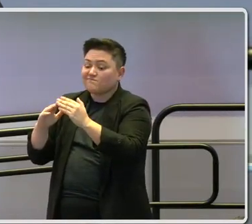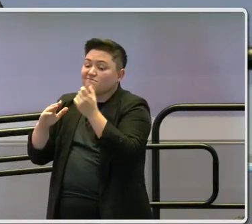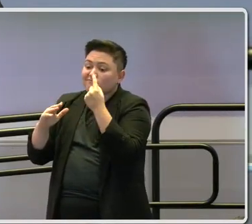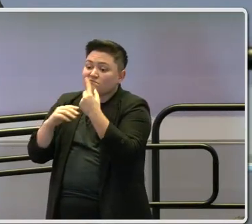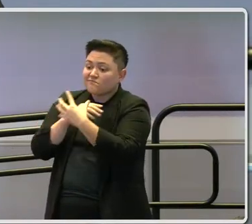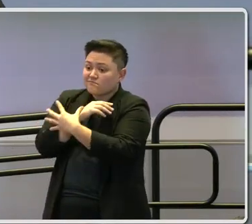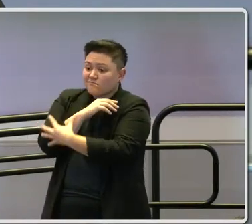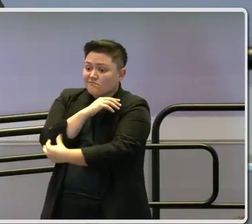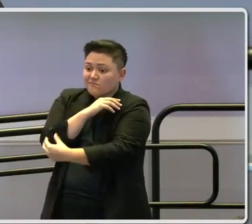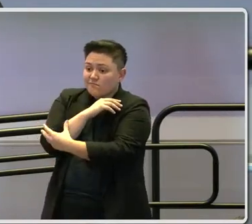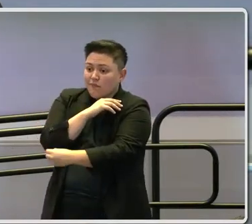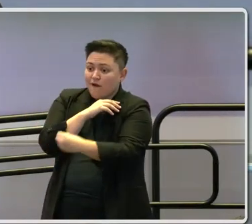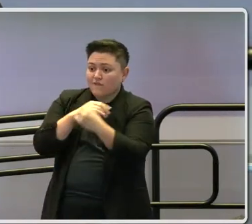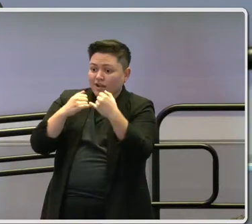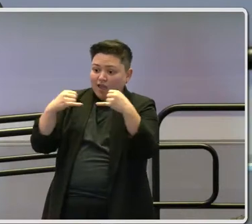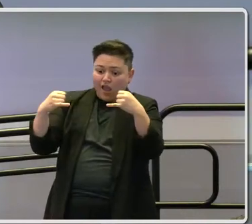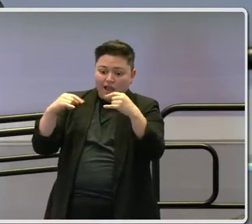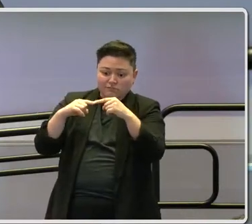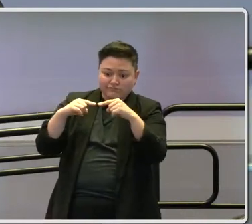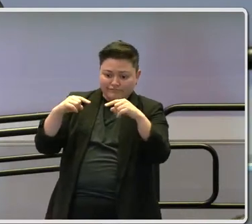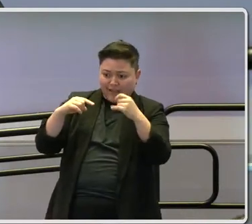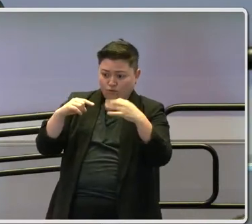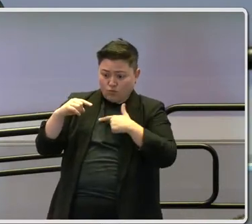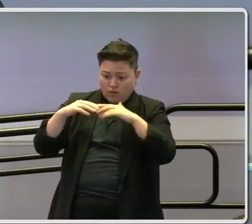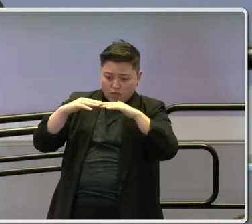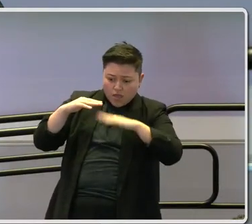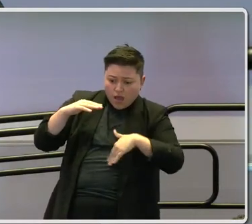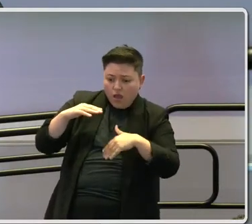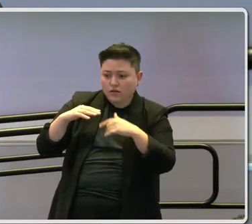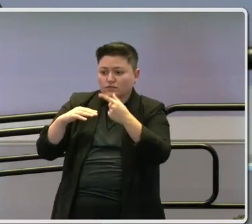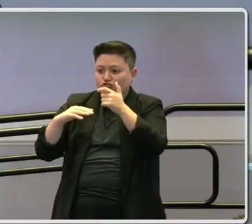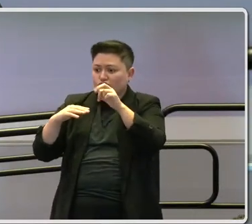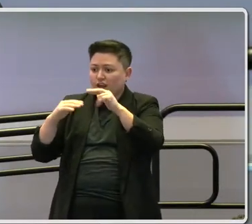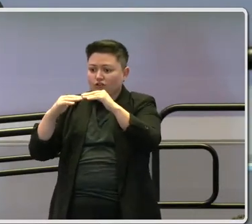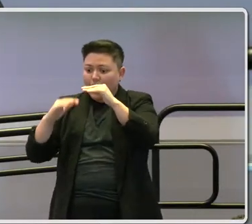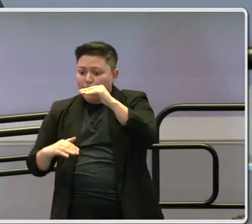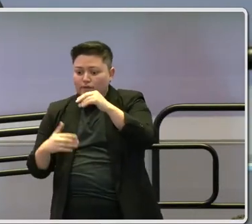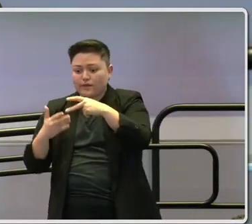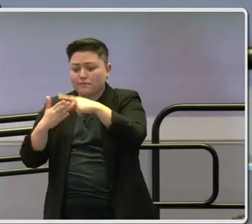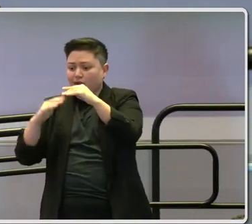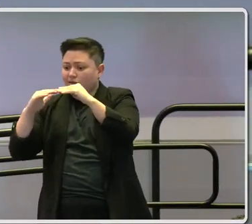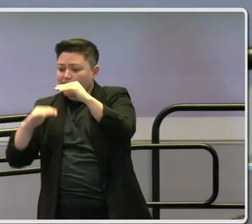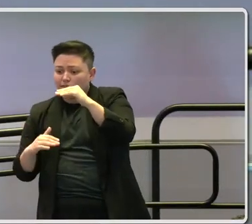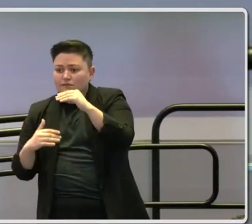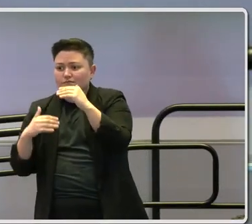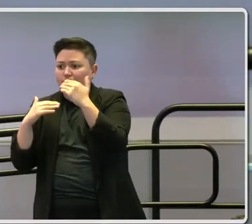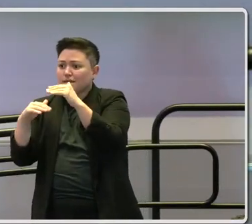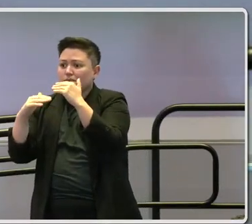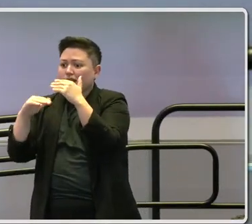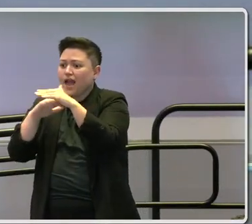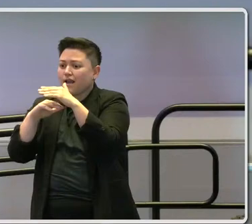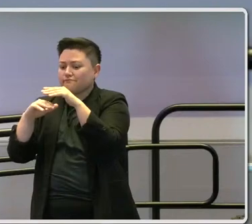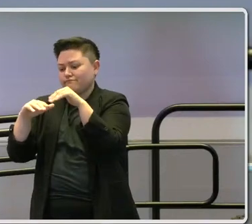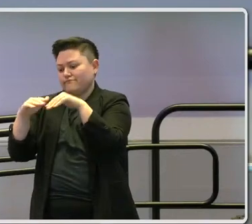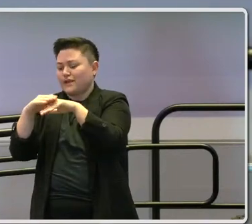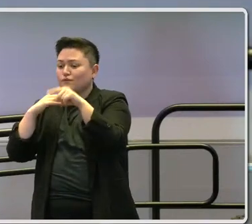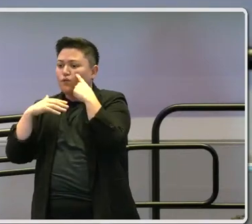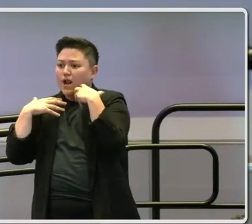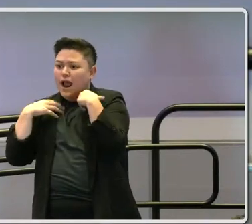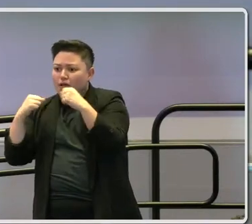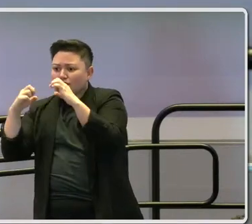poverty line, unemployment, gender inequity in pay, limited access to health and